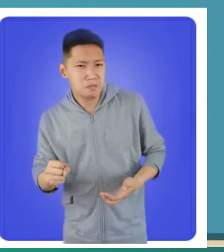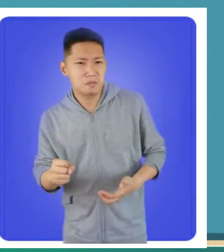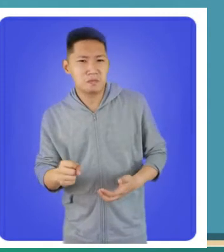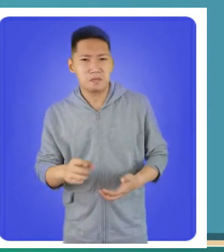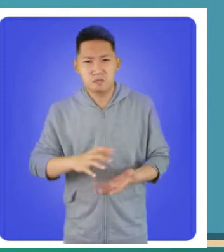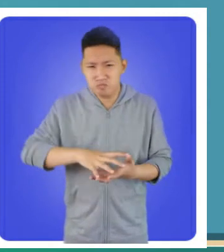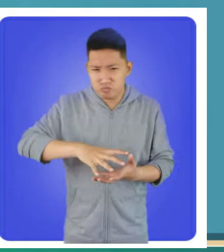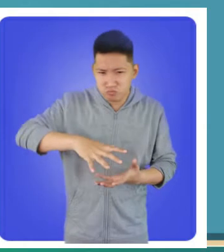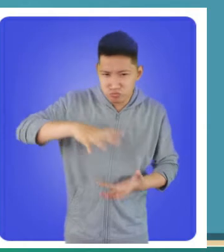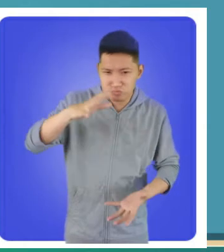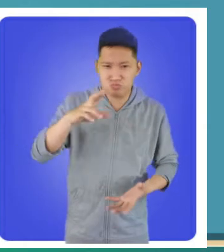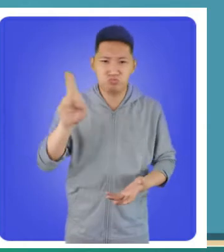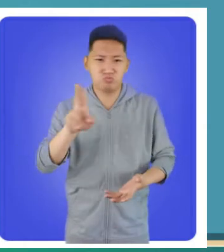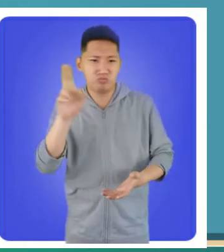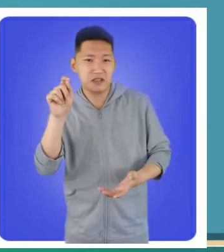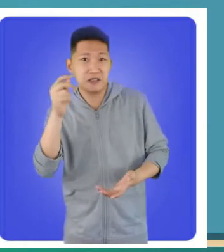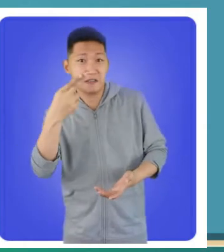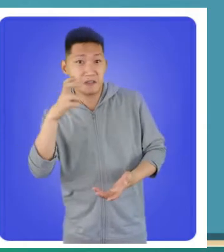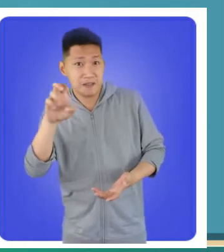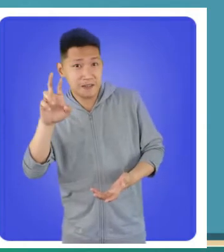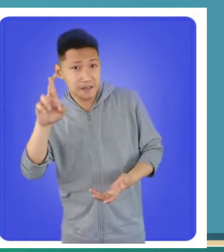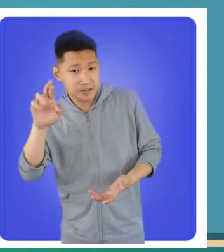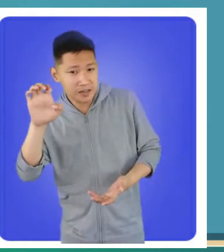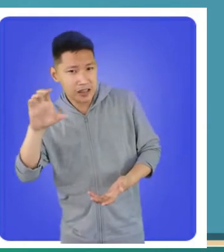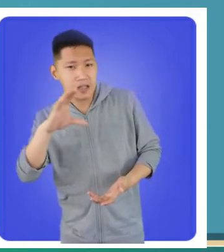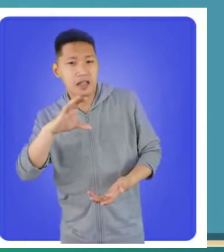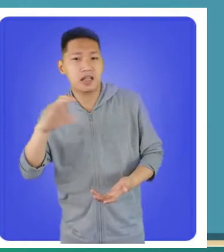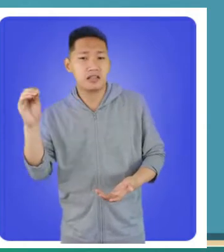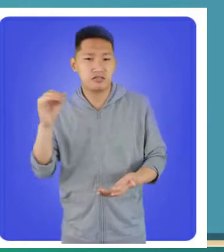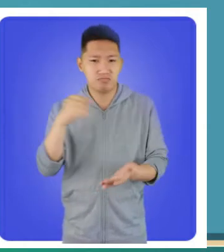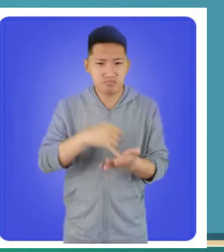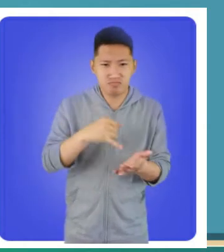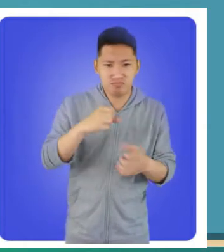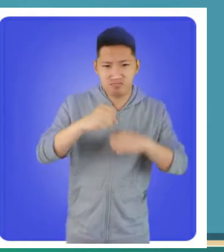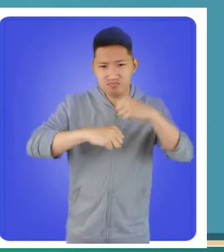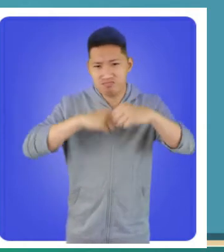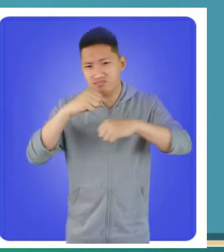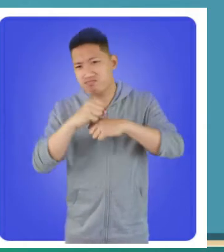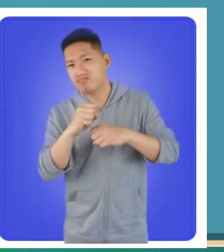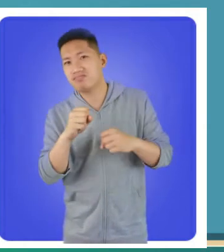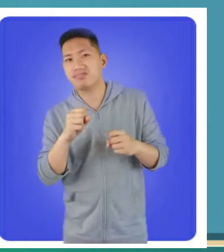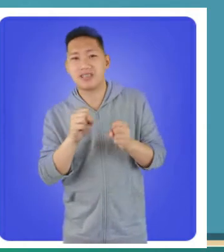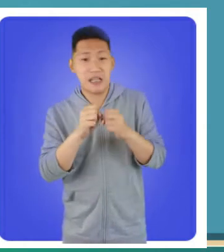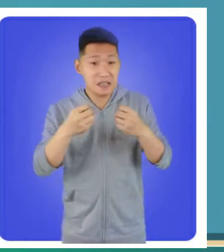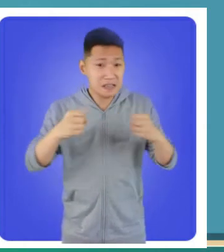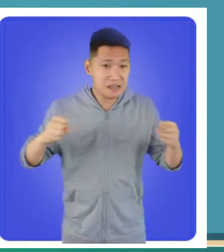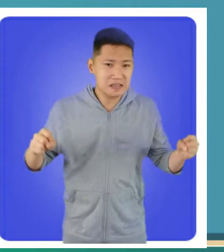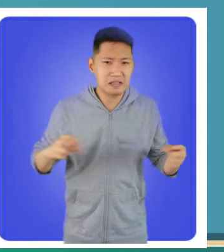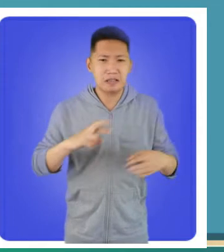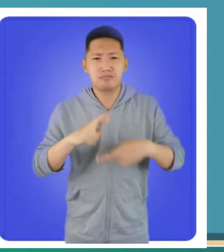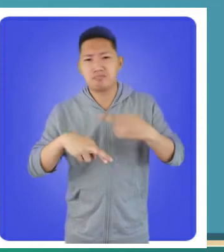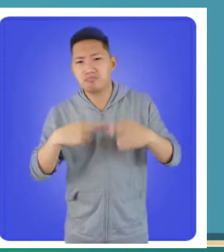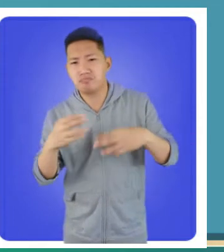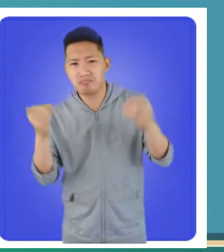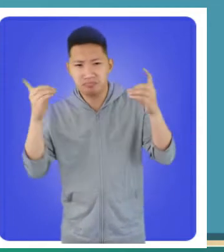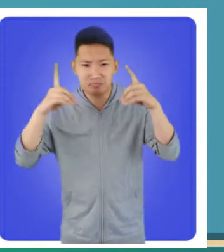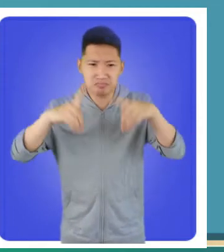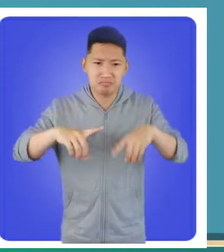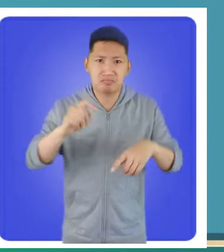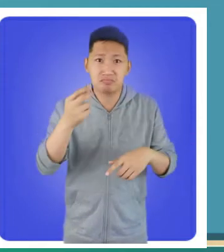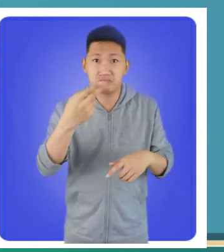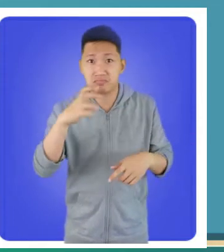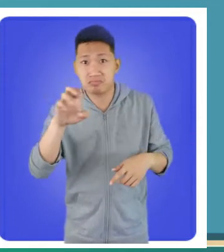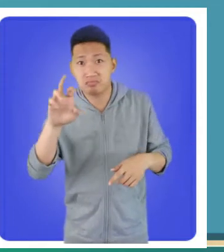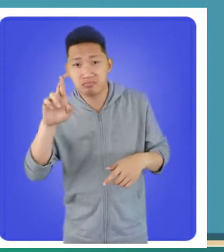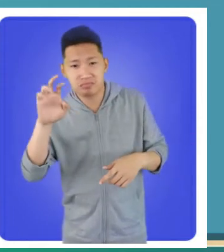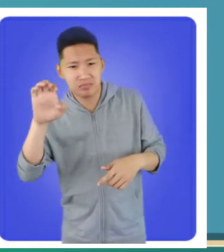excessive use of their and its structures. These sentences can be revised by dropping the their and